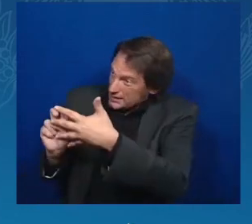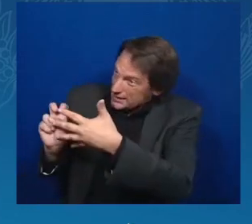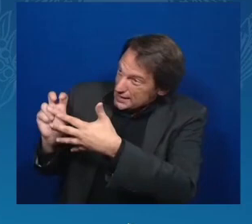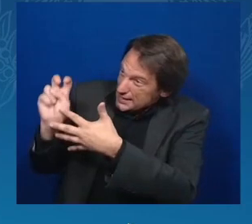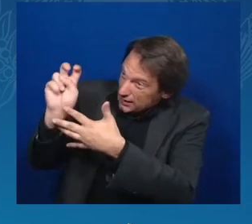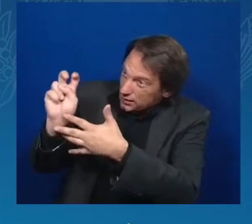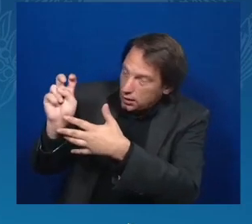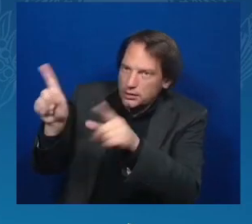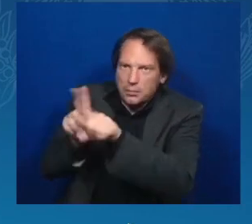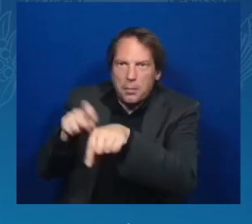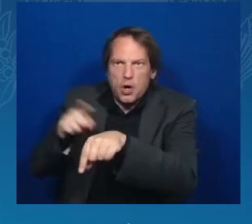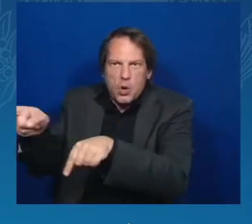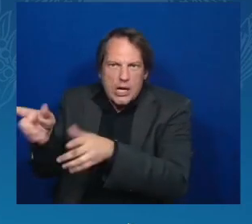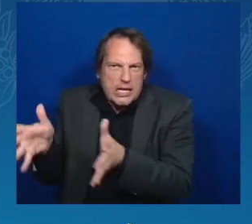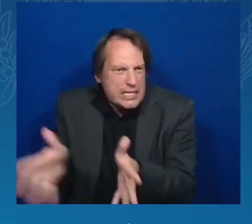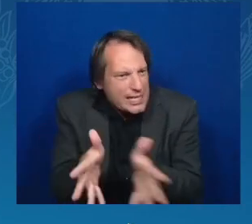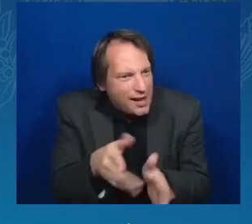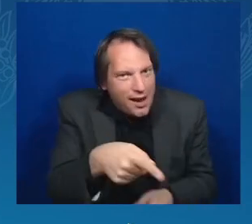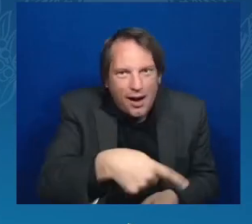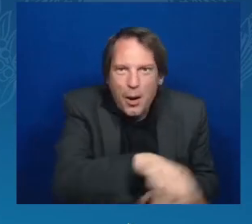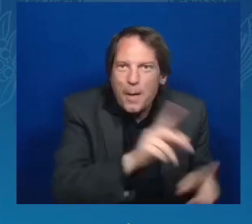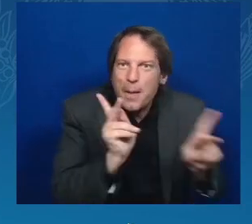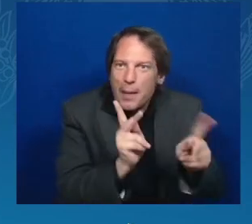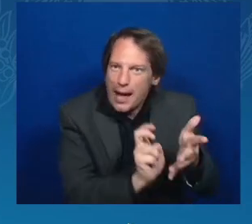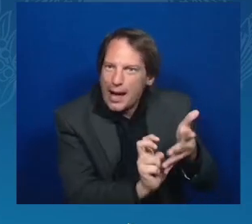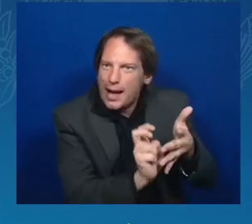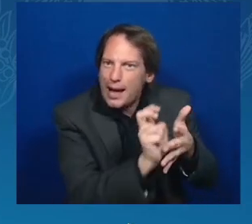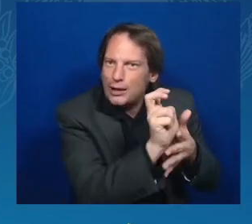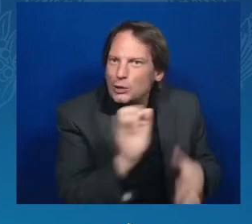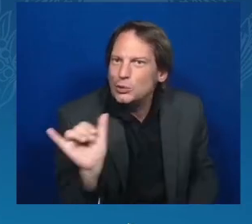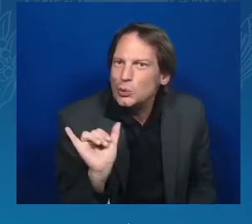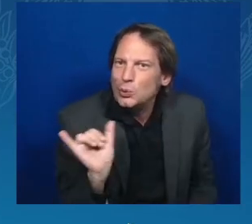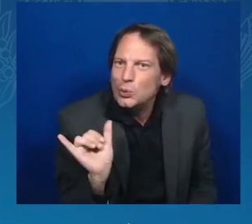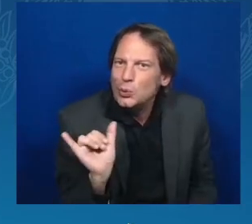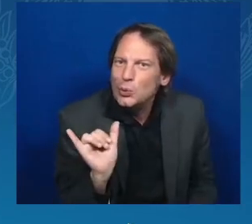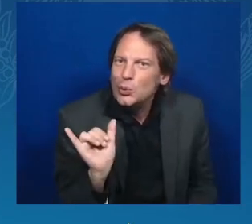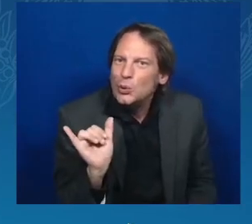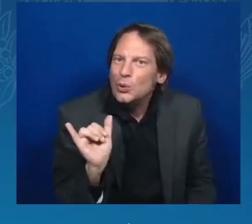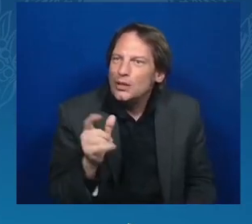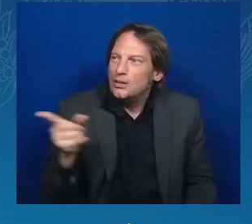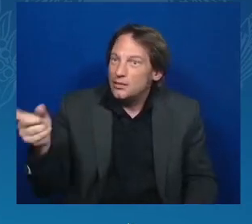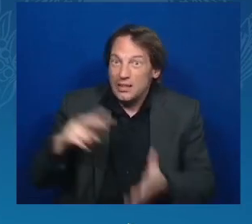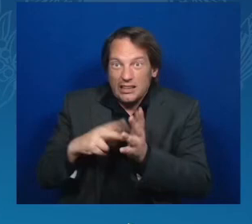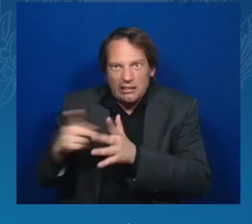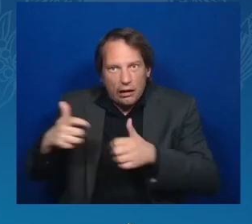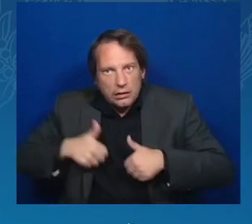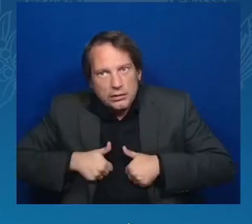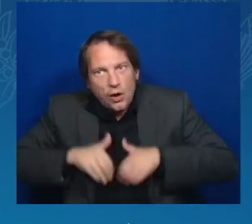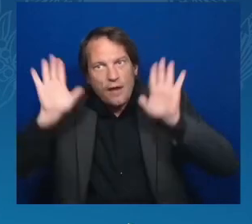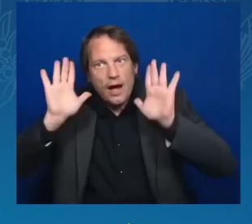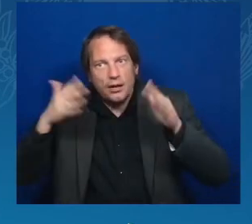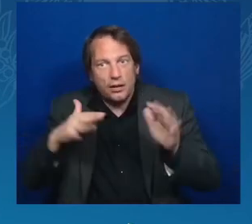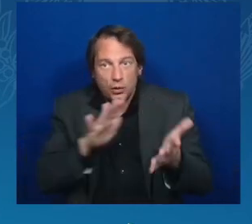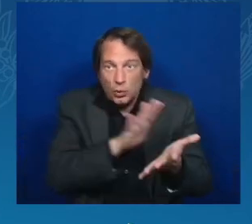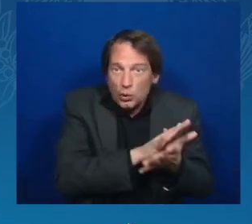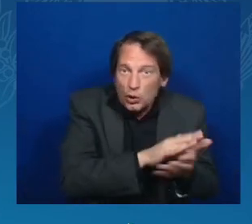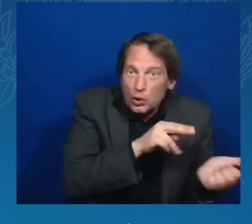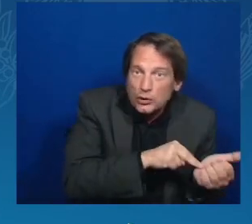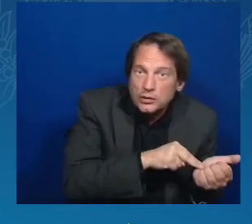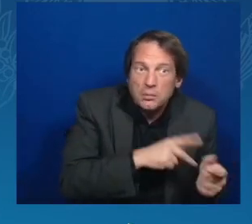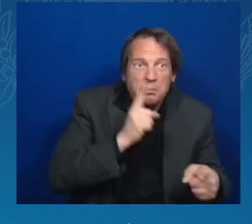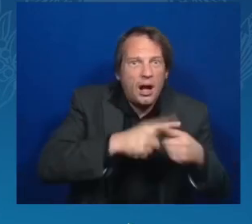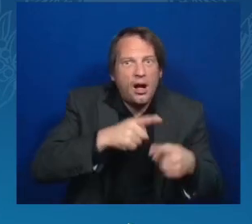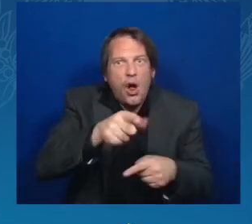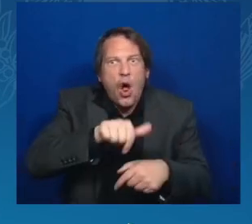these sacrifices, working as a school nurse and then taking on extra shifts and continuing just to pay this debt. So the weight that